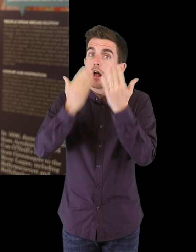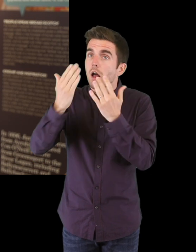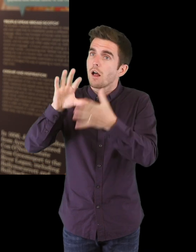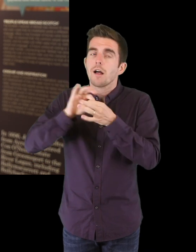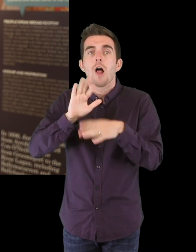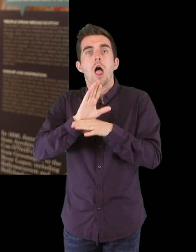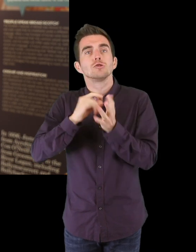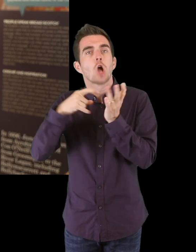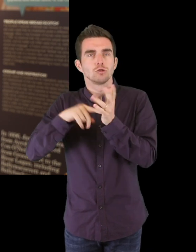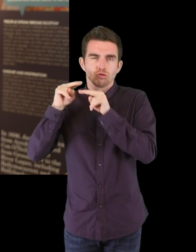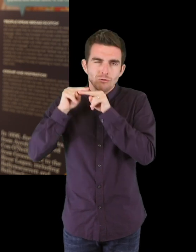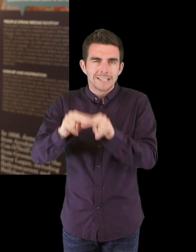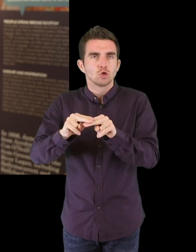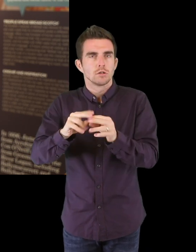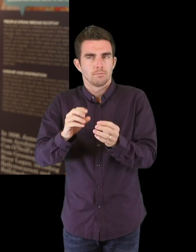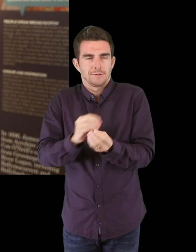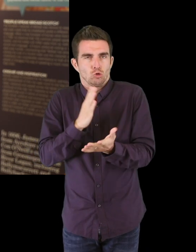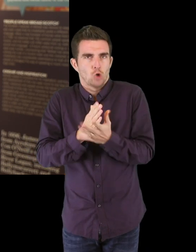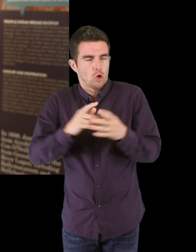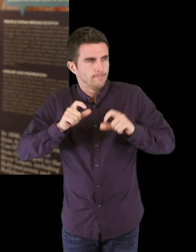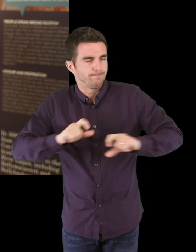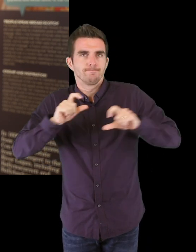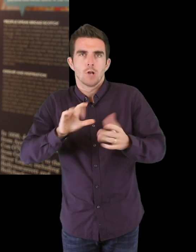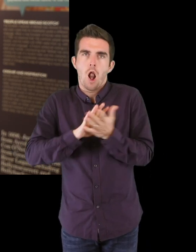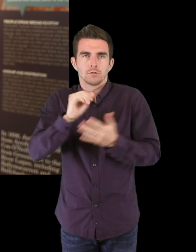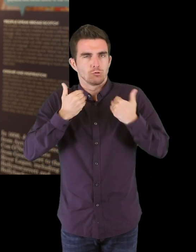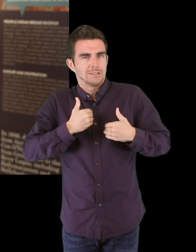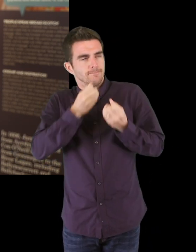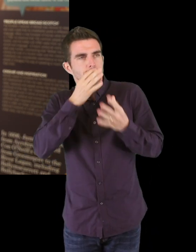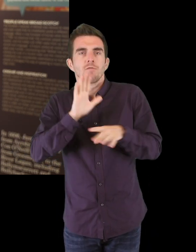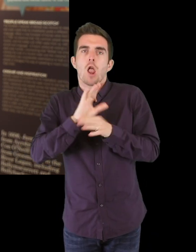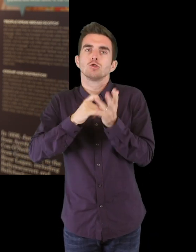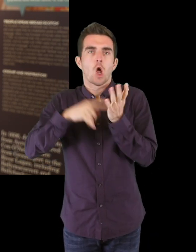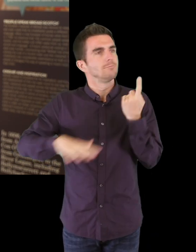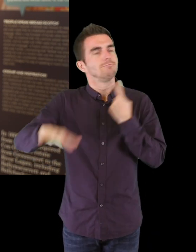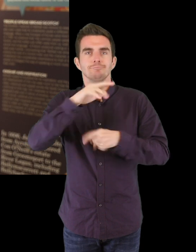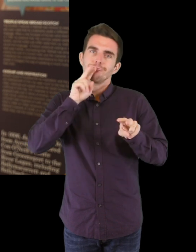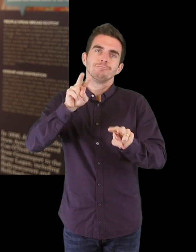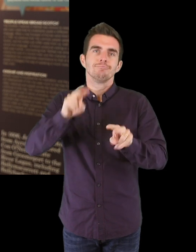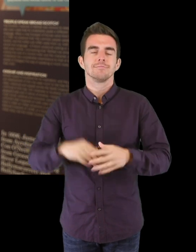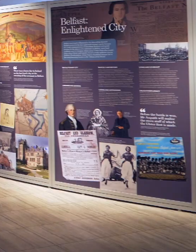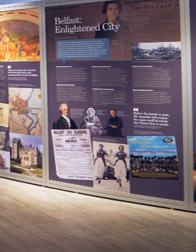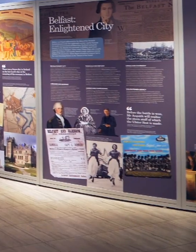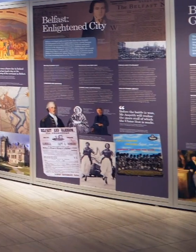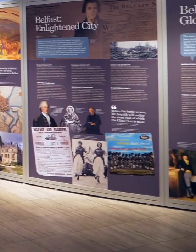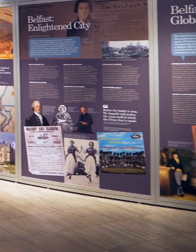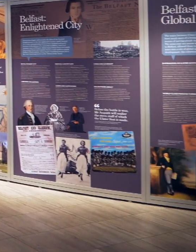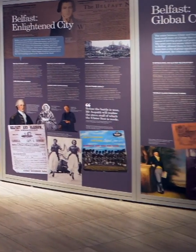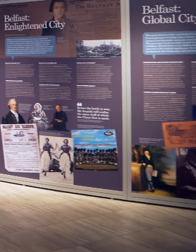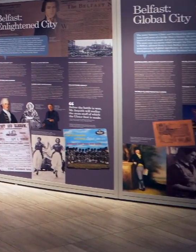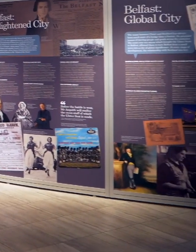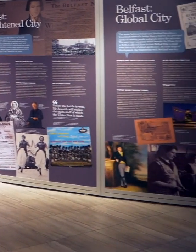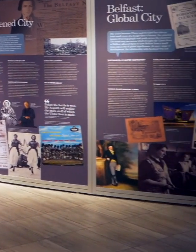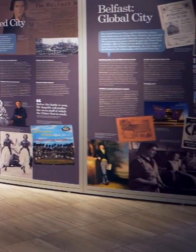about the various strands of Ulster Scots heritage and ensure that the cultural richness of Ulster Scots is available to all.